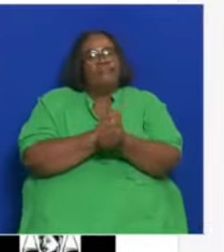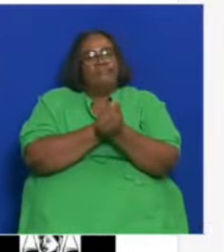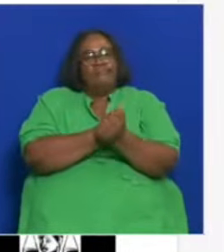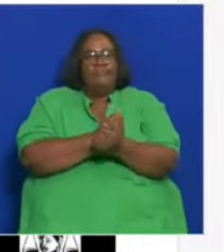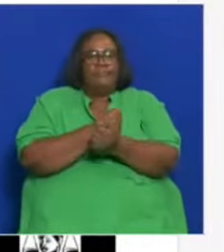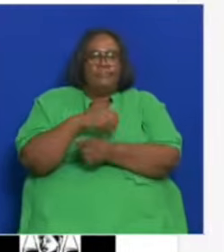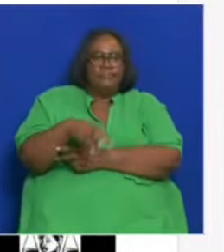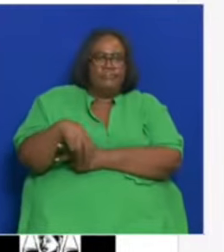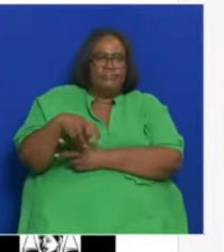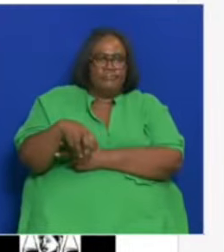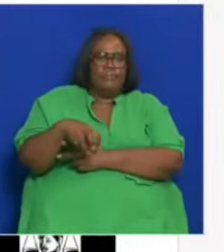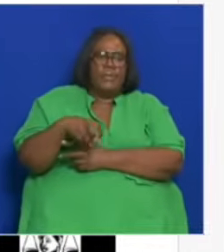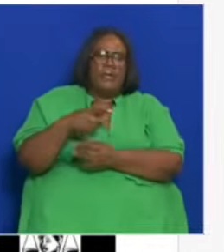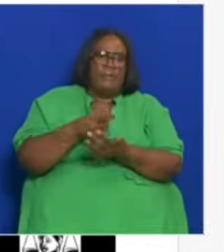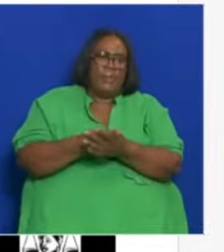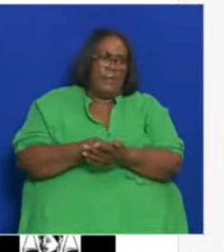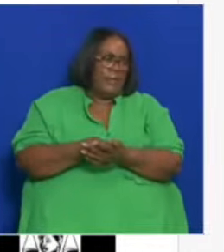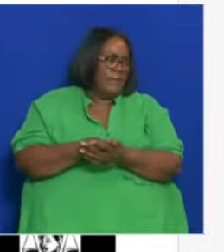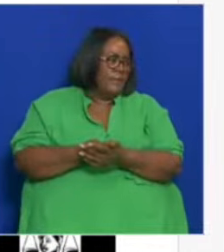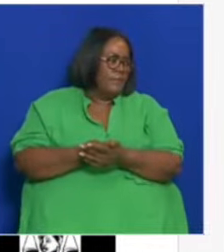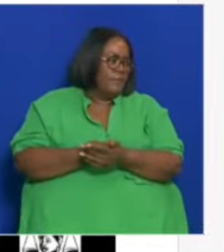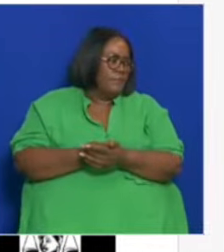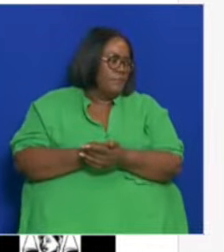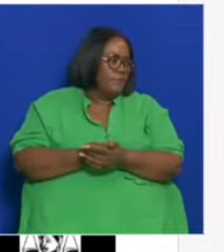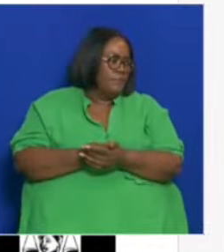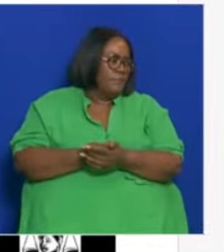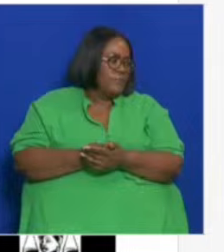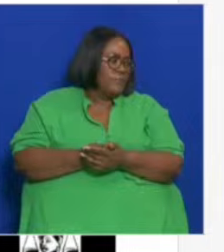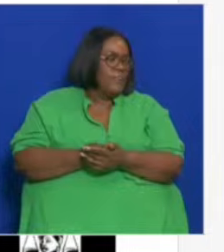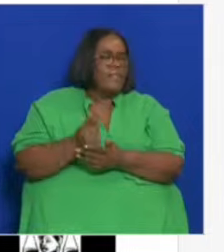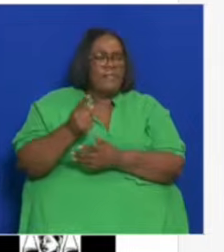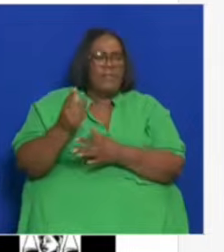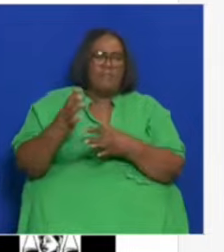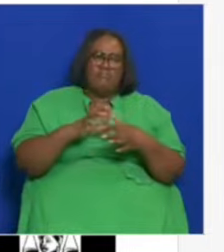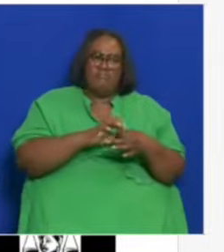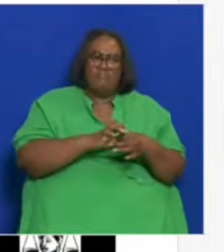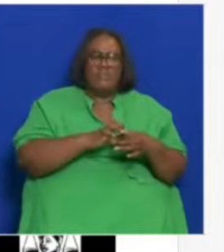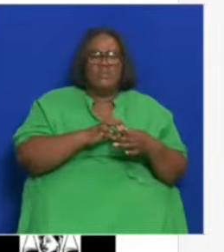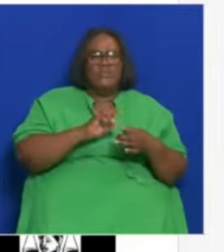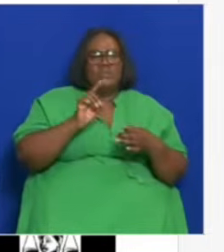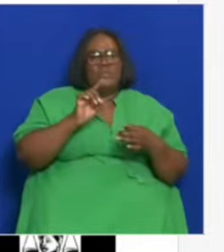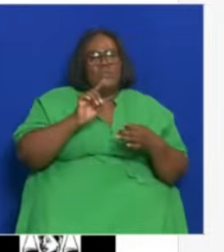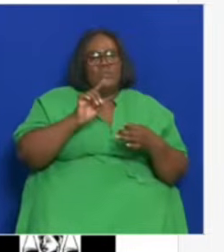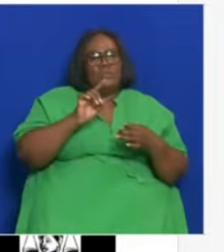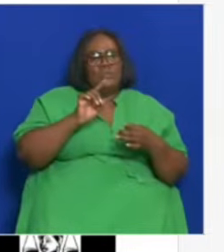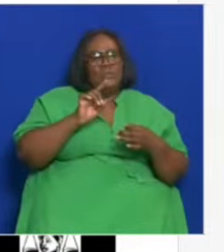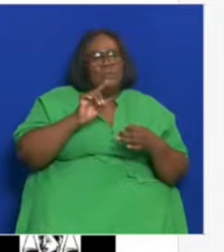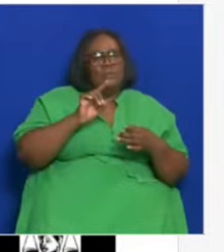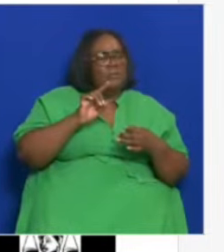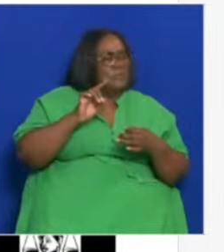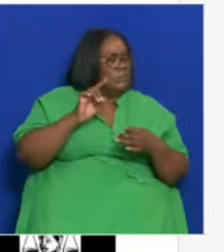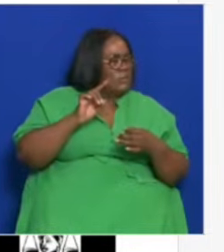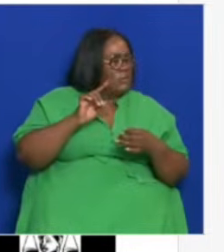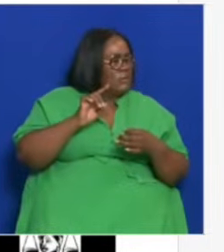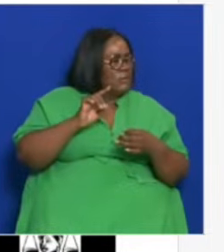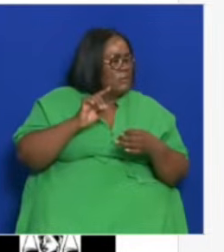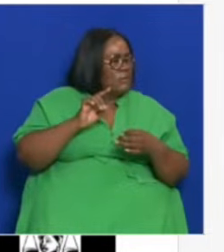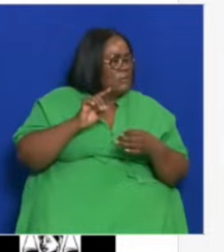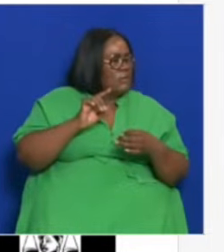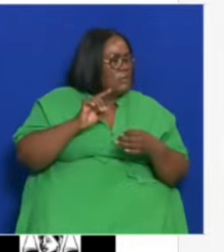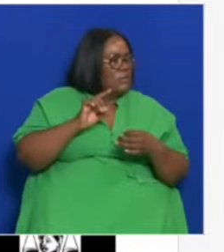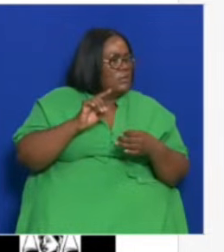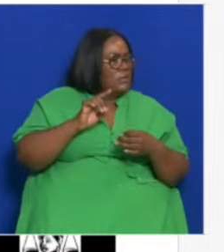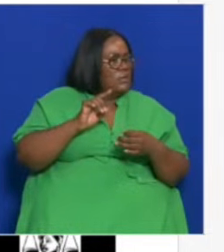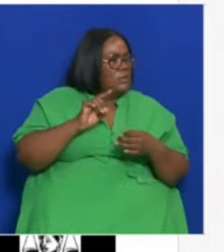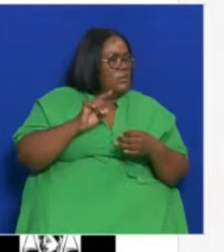with my recollection of the evidence throughout this IDEX stream of